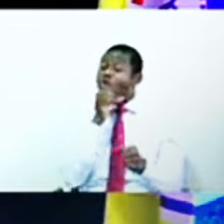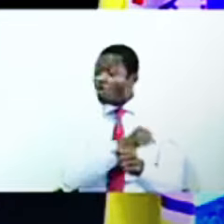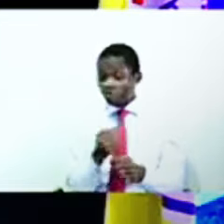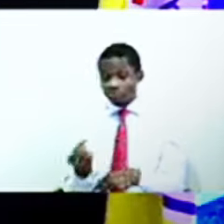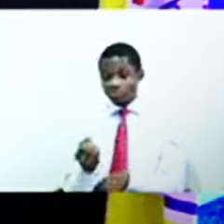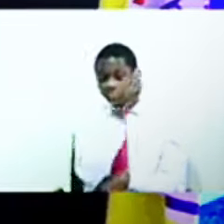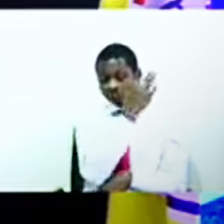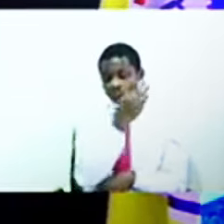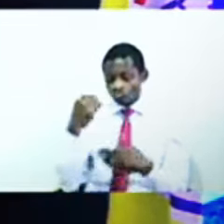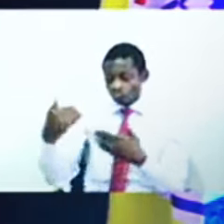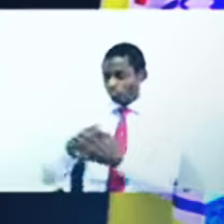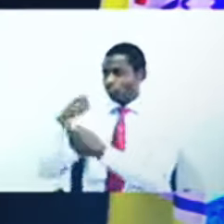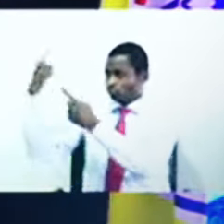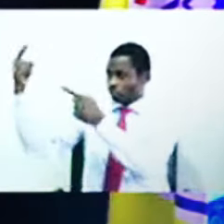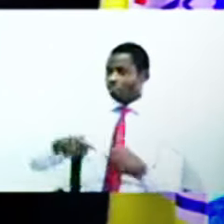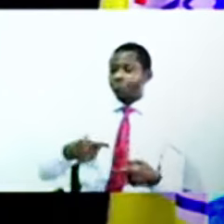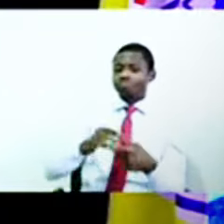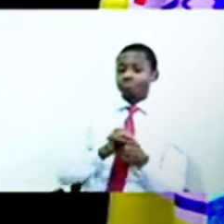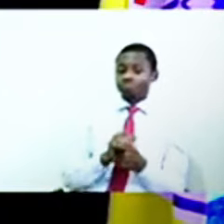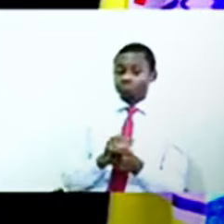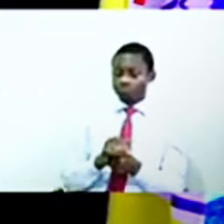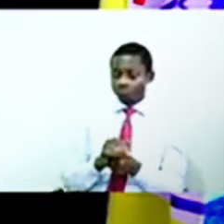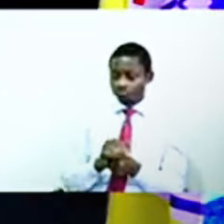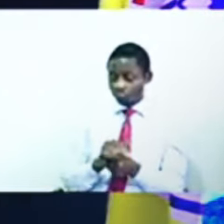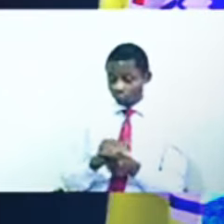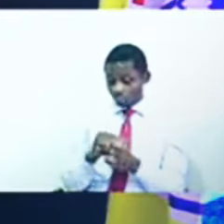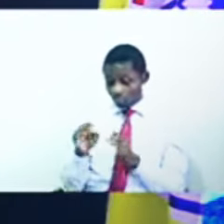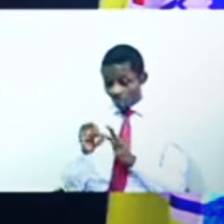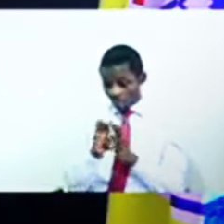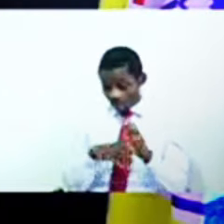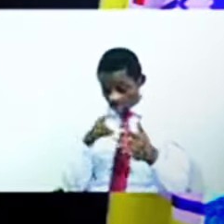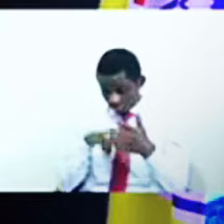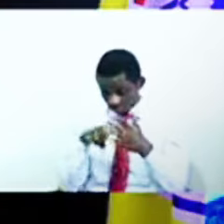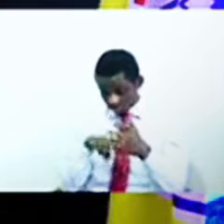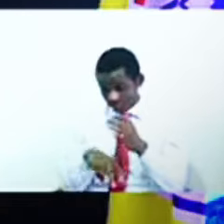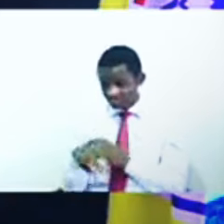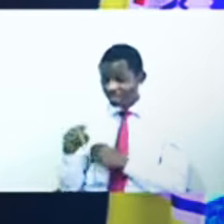new has come. Na 1 Kings chapter